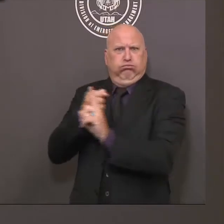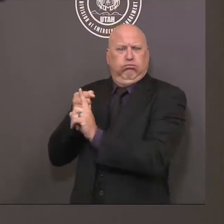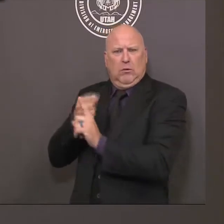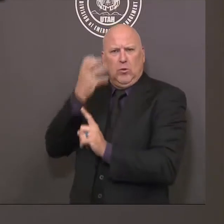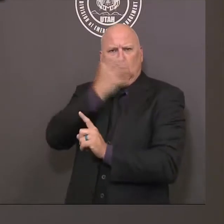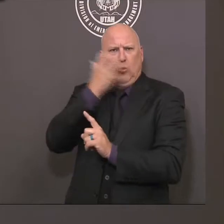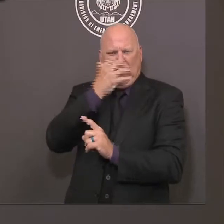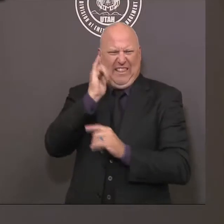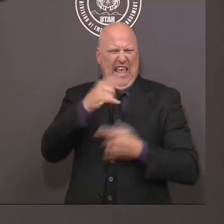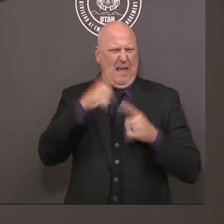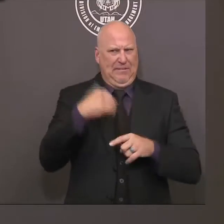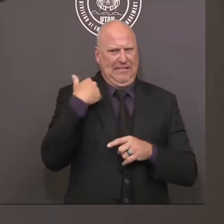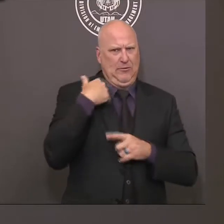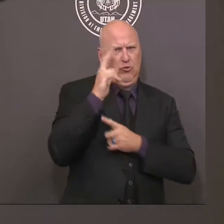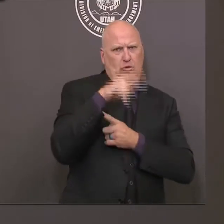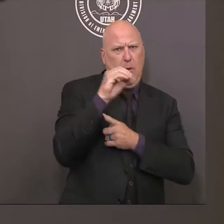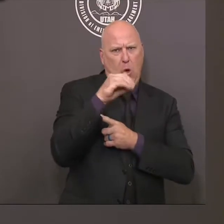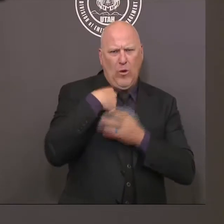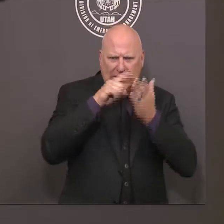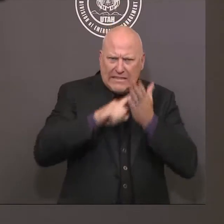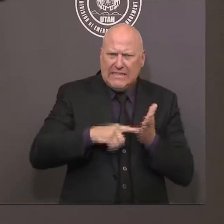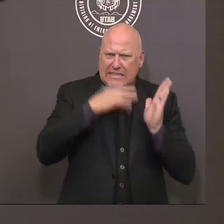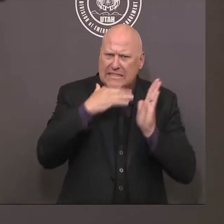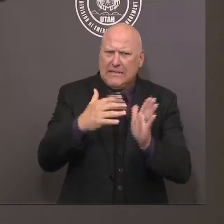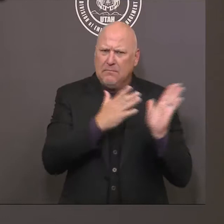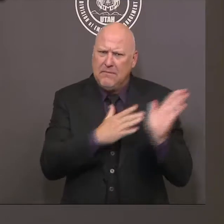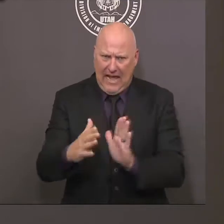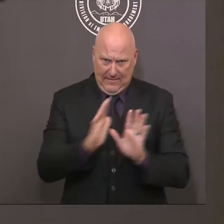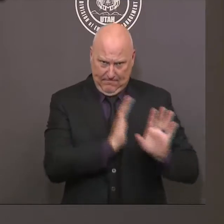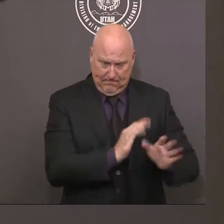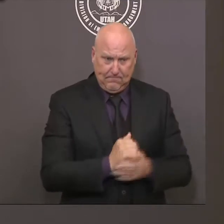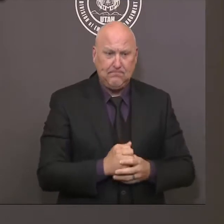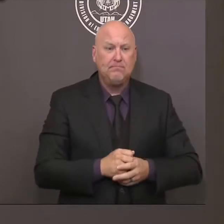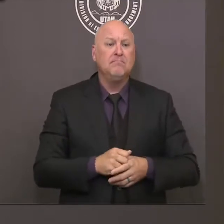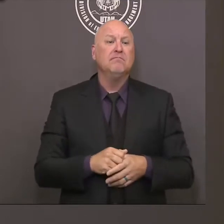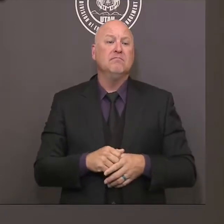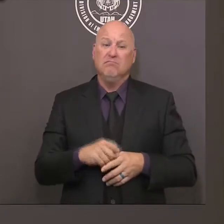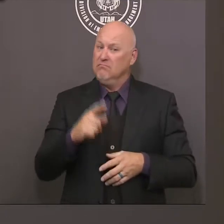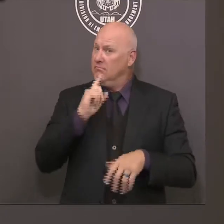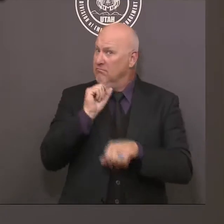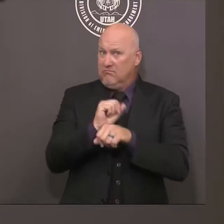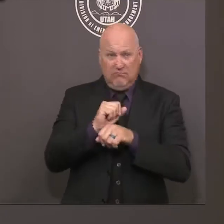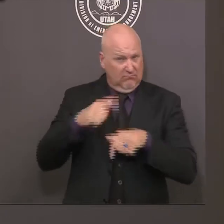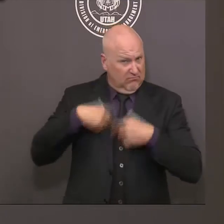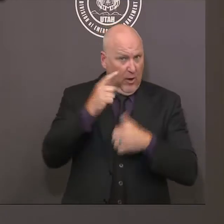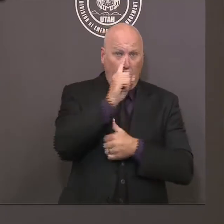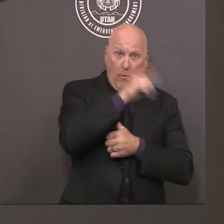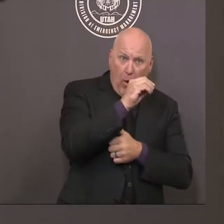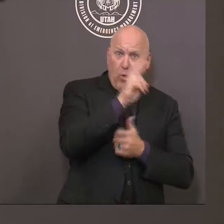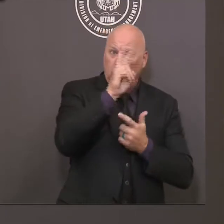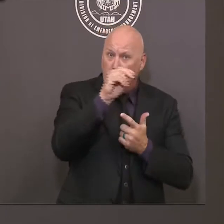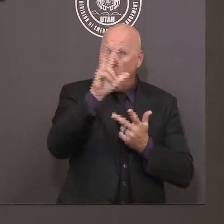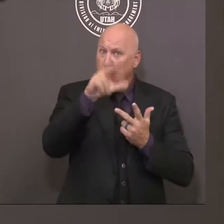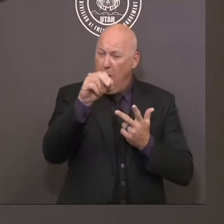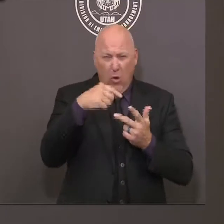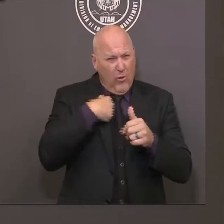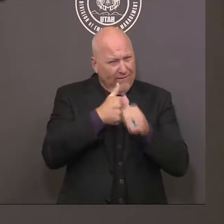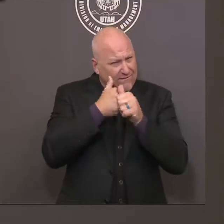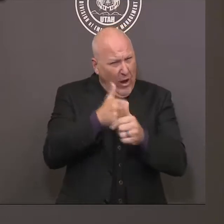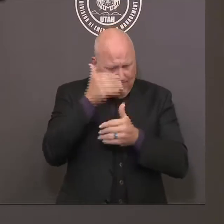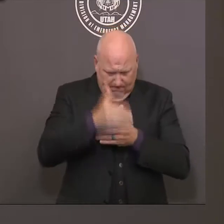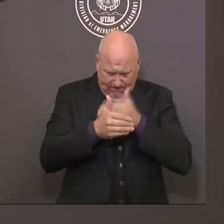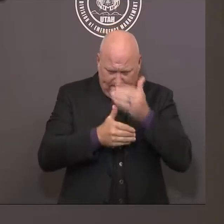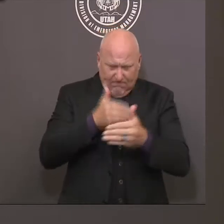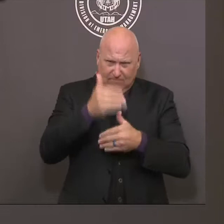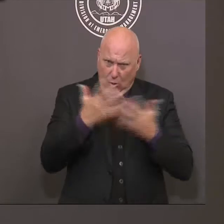follow the plan without deviation, really, it's been a dynamic plan which expands and reflects the needs of the day and the new information